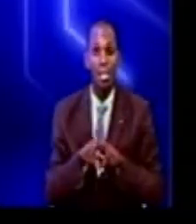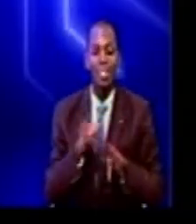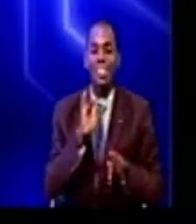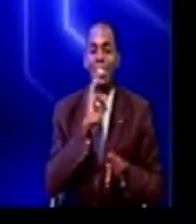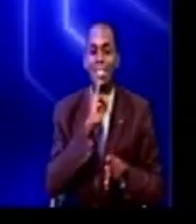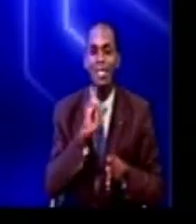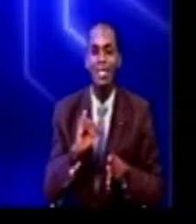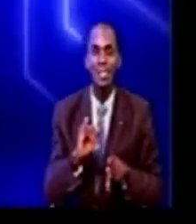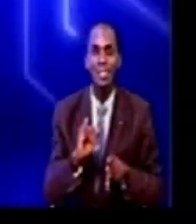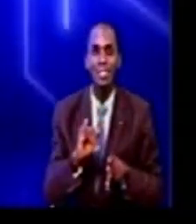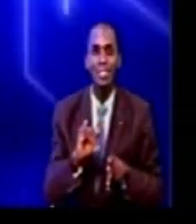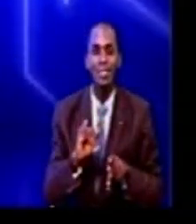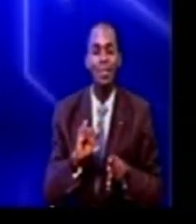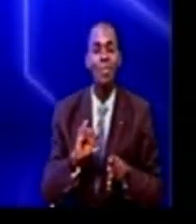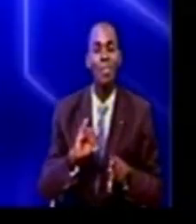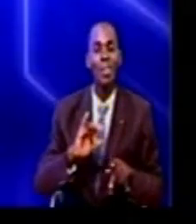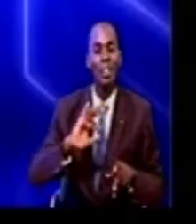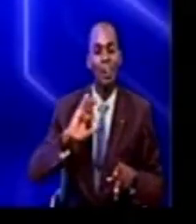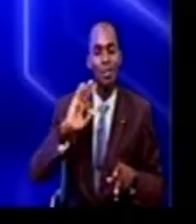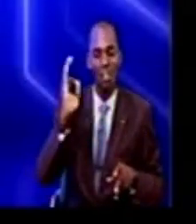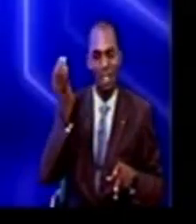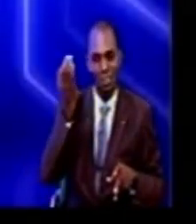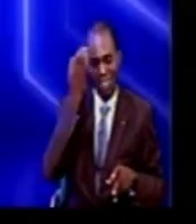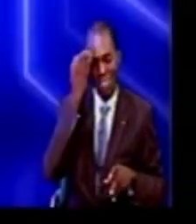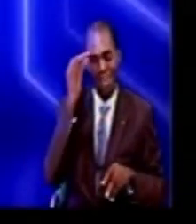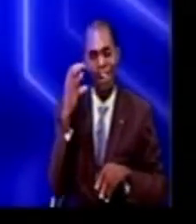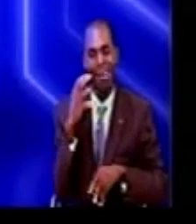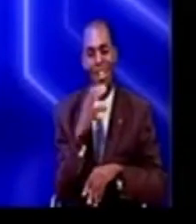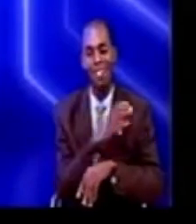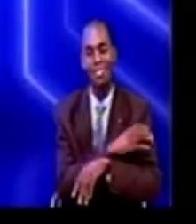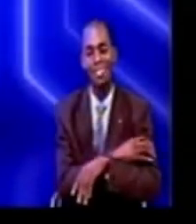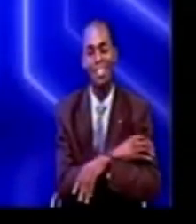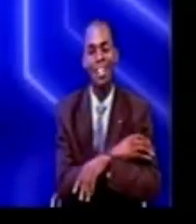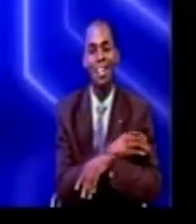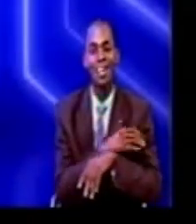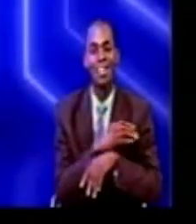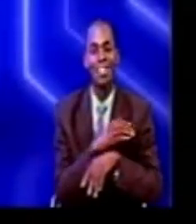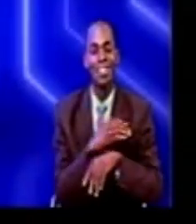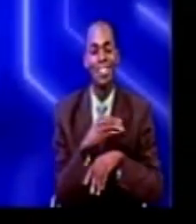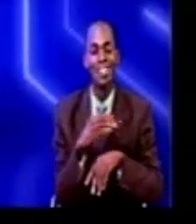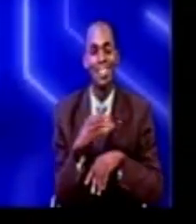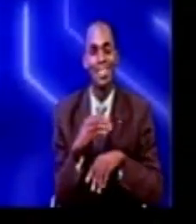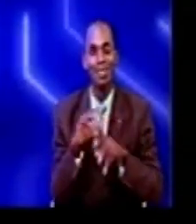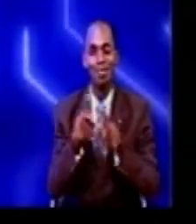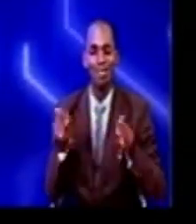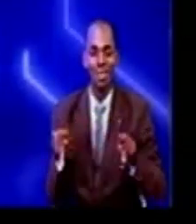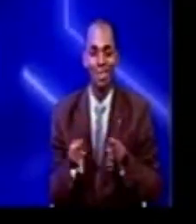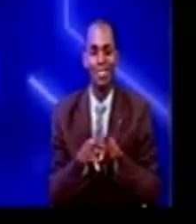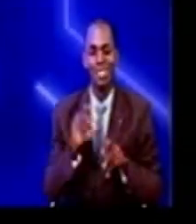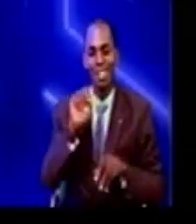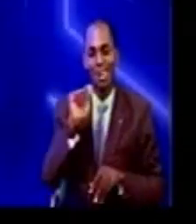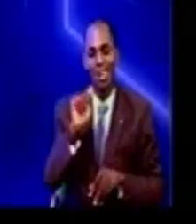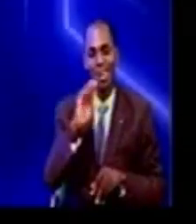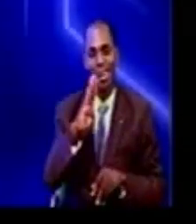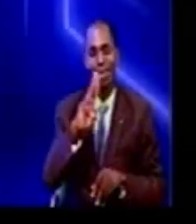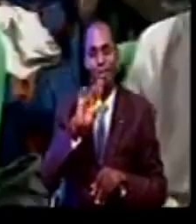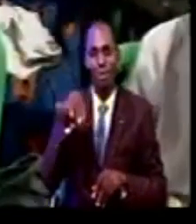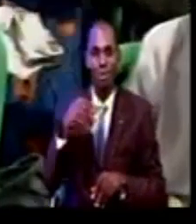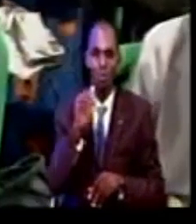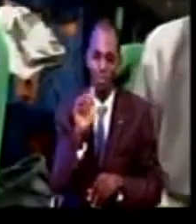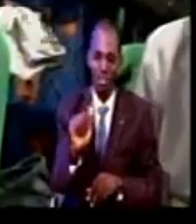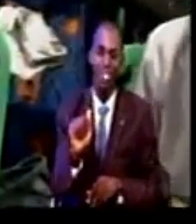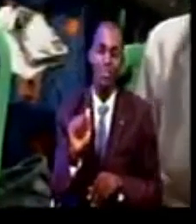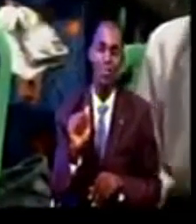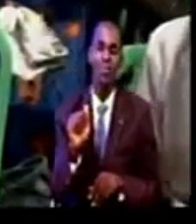venue is no other place other than the Federal Capital Territory, Abuja.